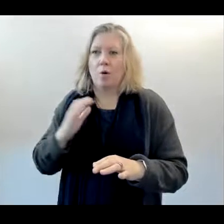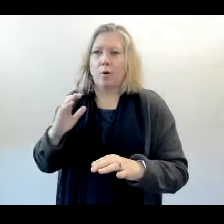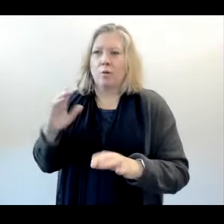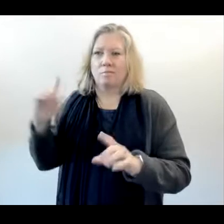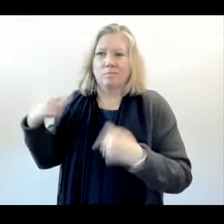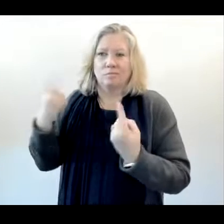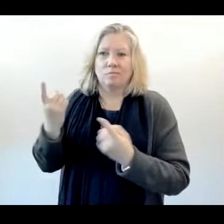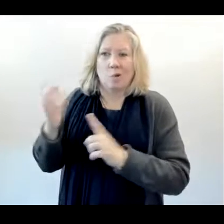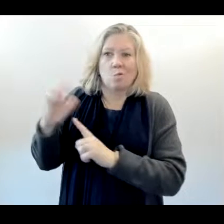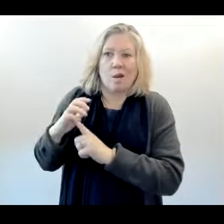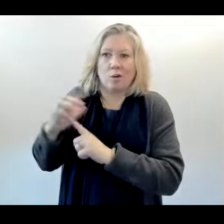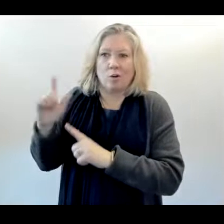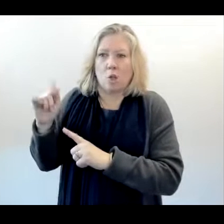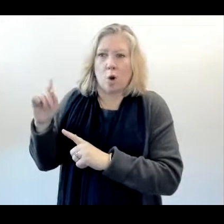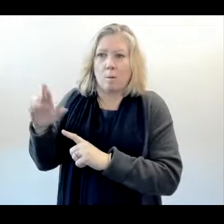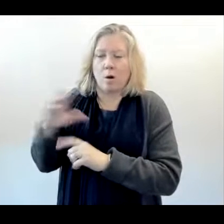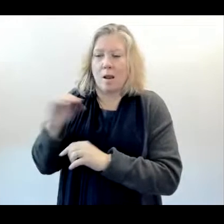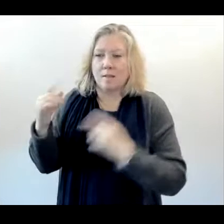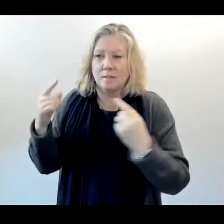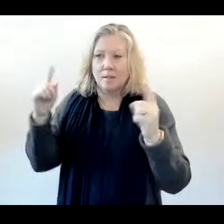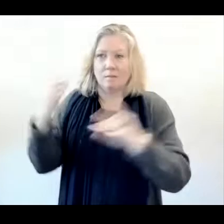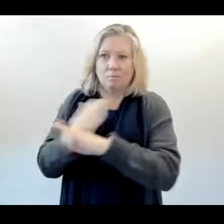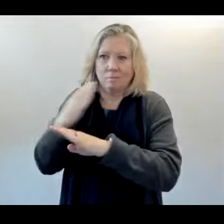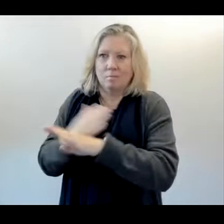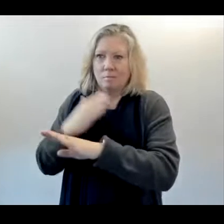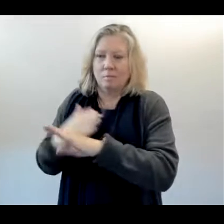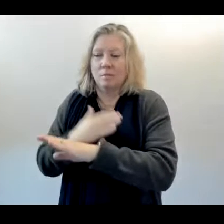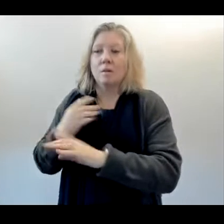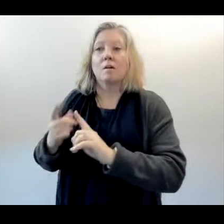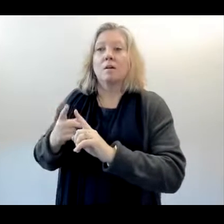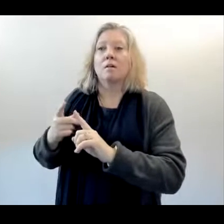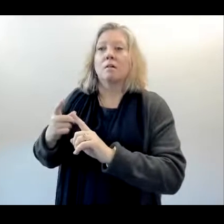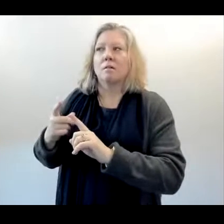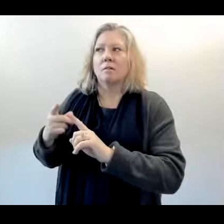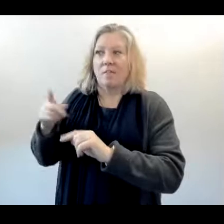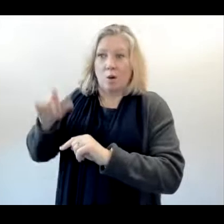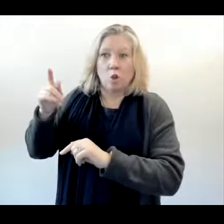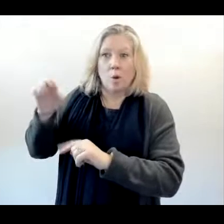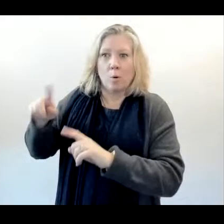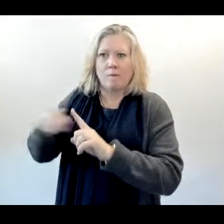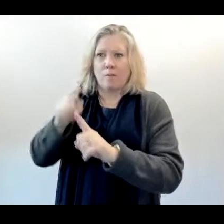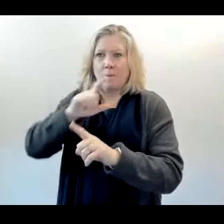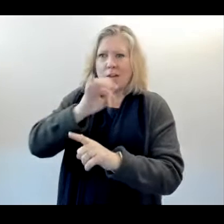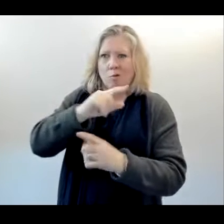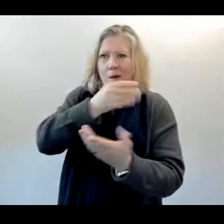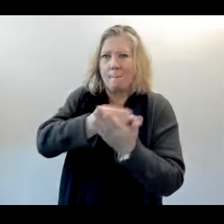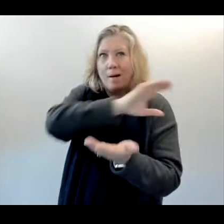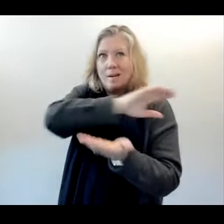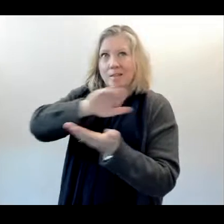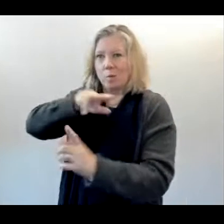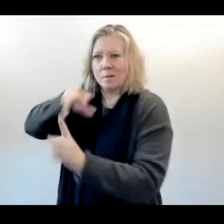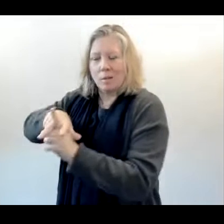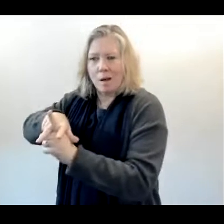the incredibly successful implementation of the Larimer Choice Grant. But could, I don't know, Brandon, could you